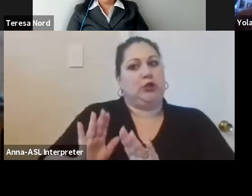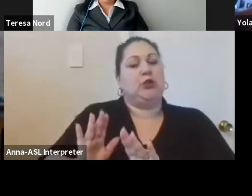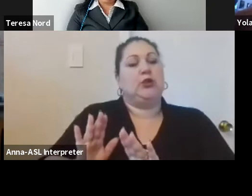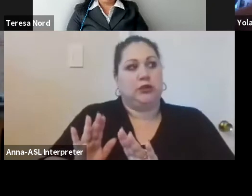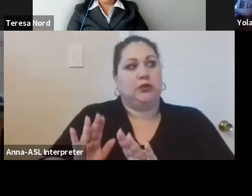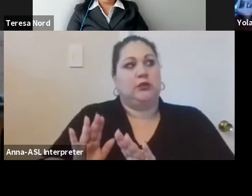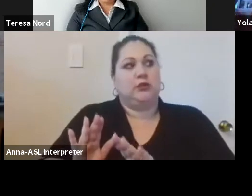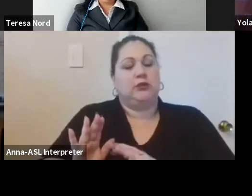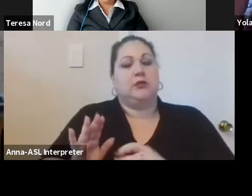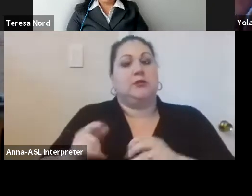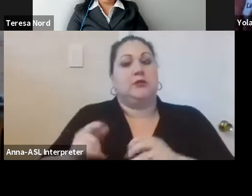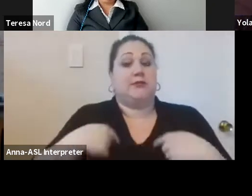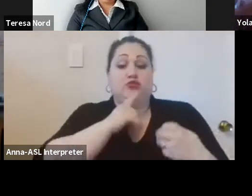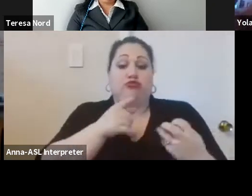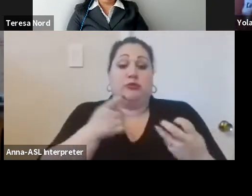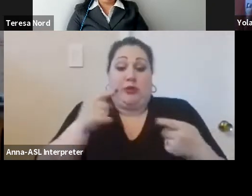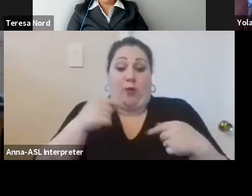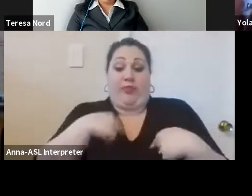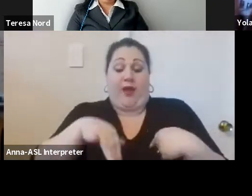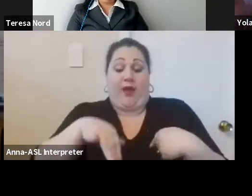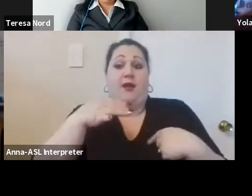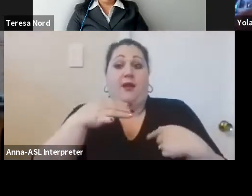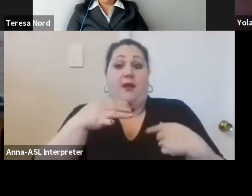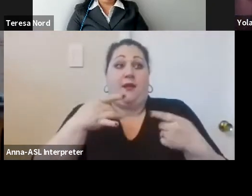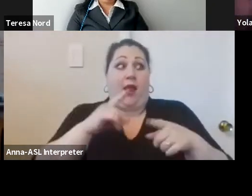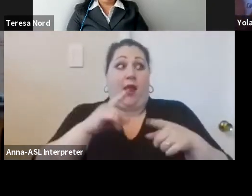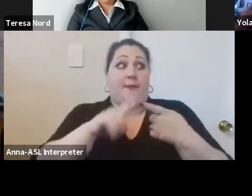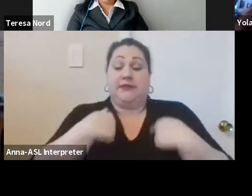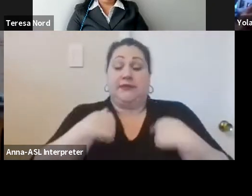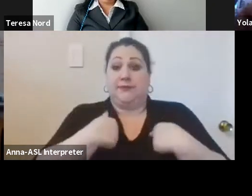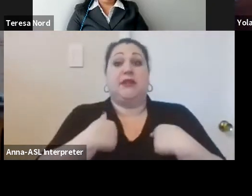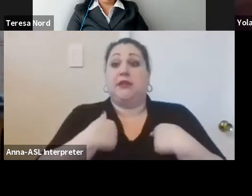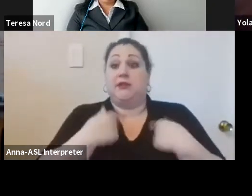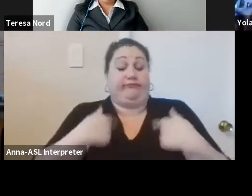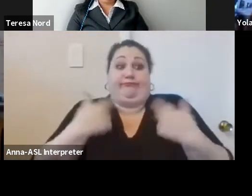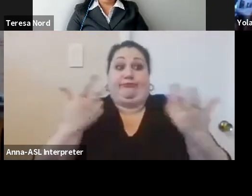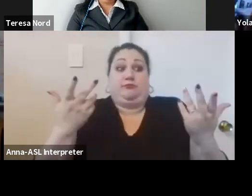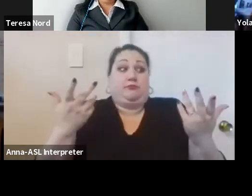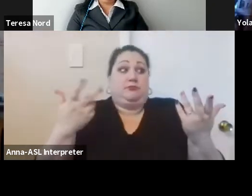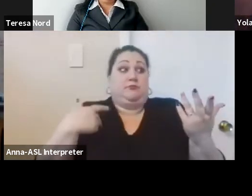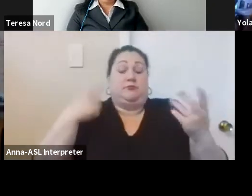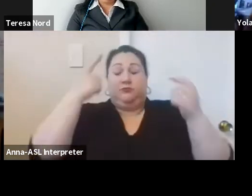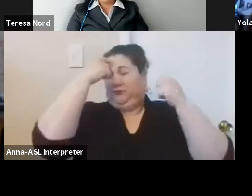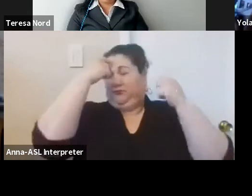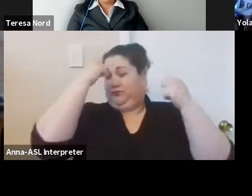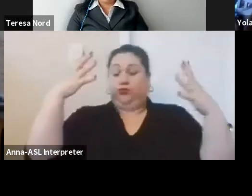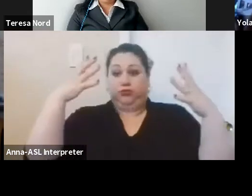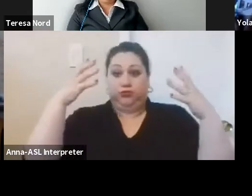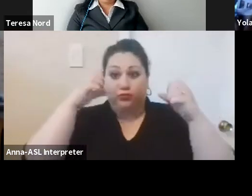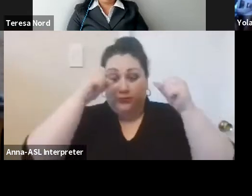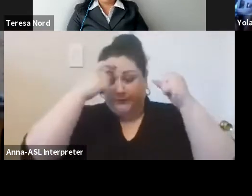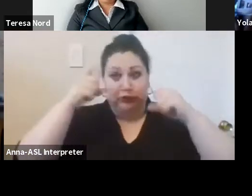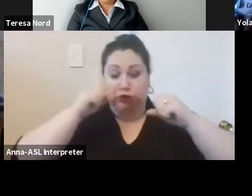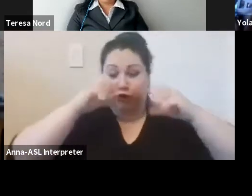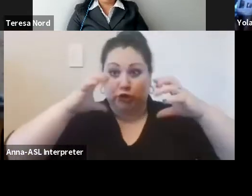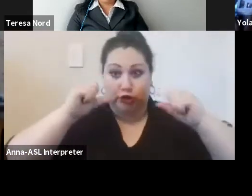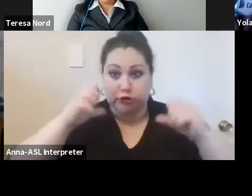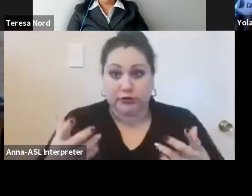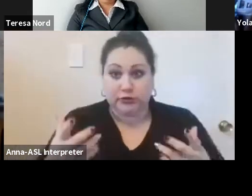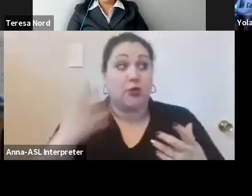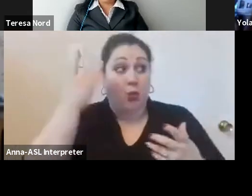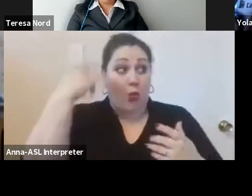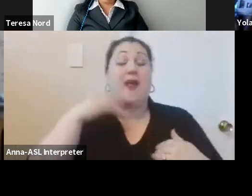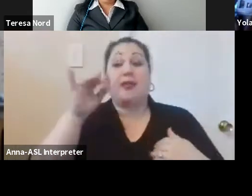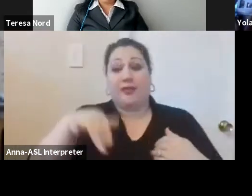I was mind blown. And I'd rather be there to help others not experience what I've been through and other women been through, because that's painful and that's